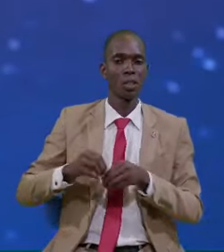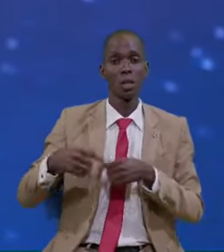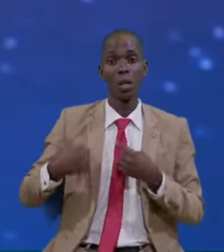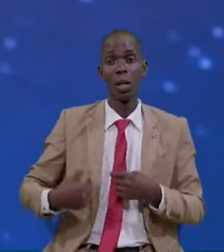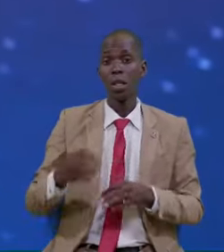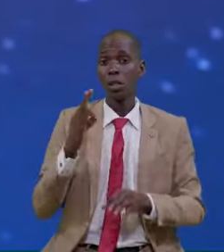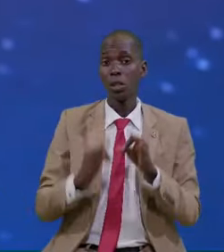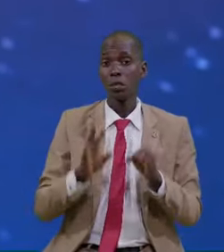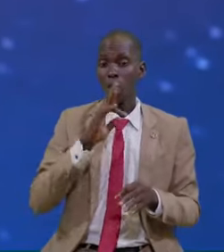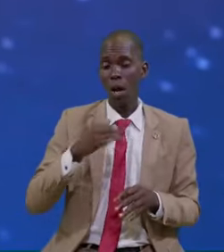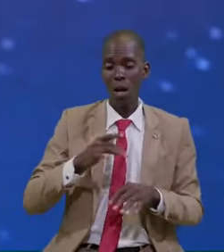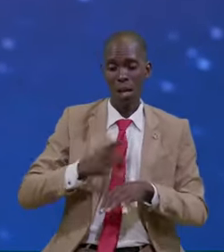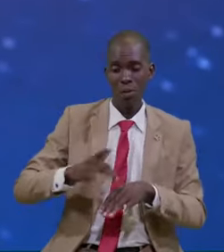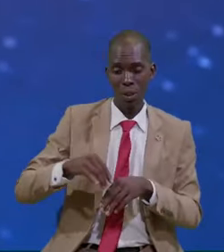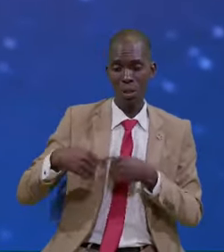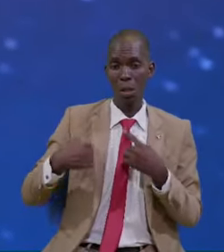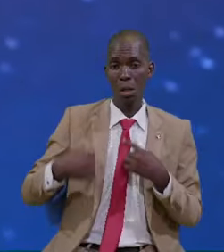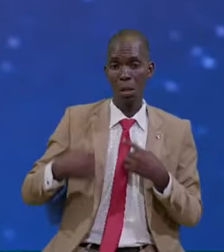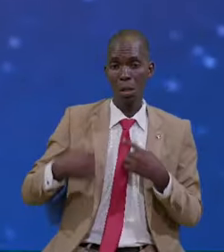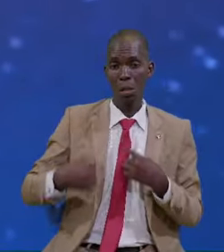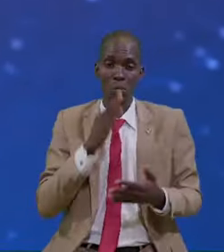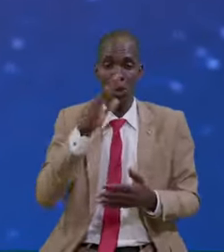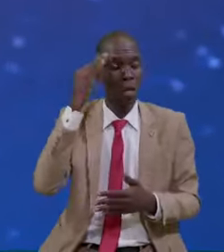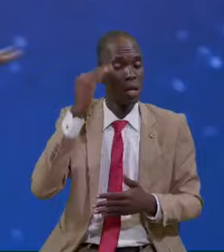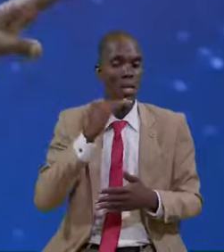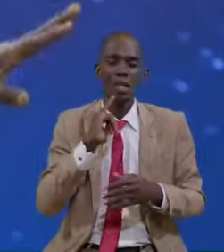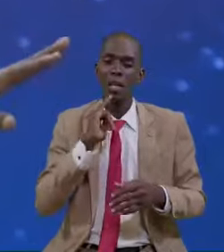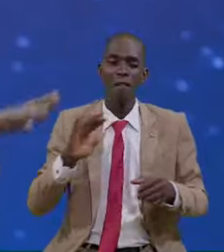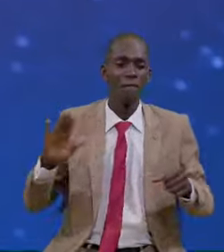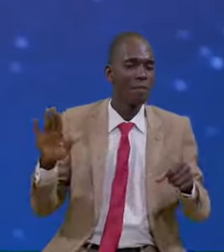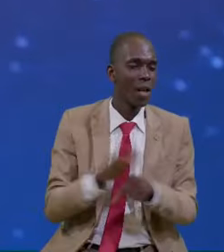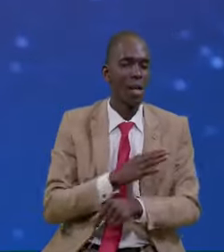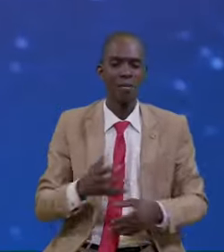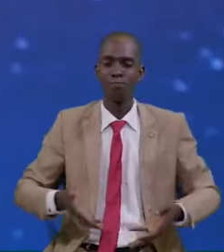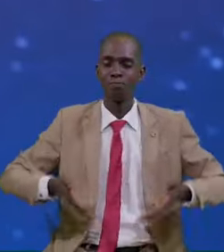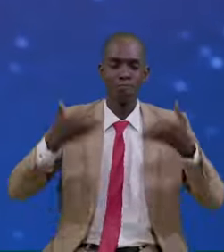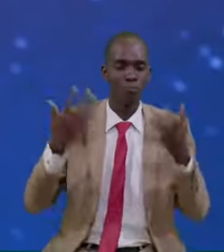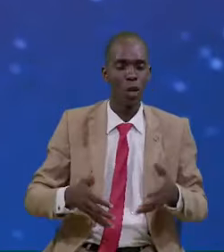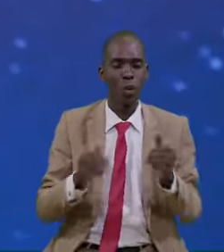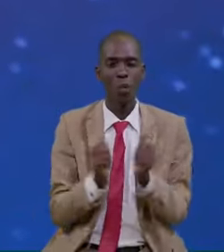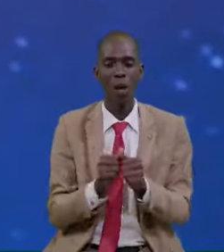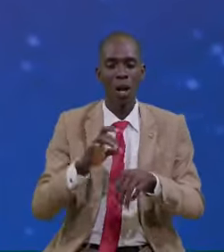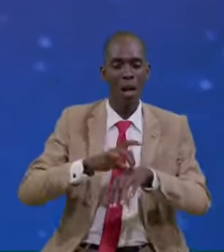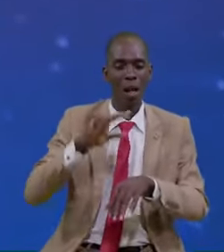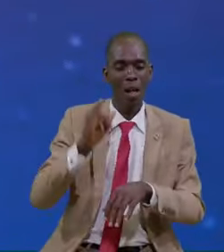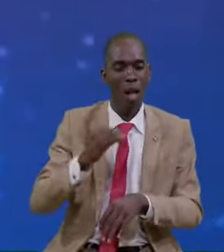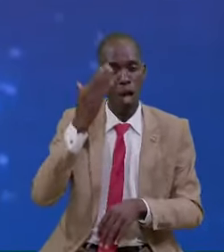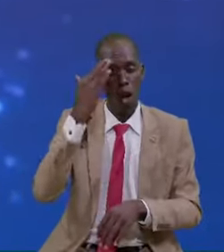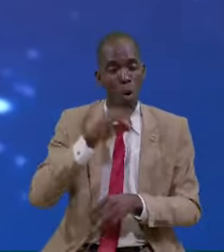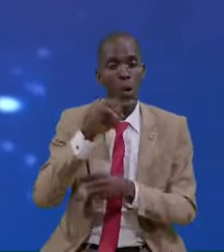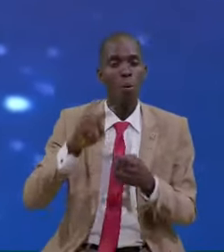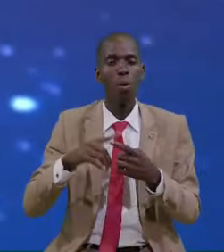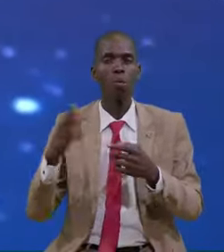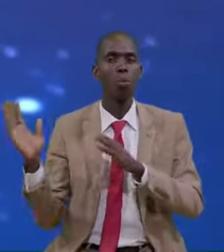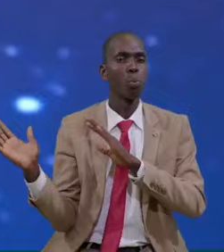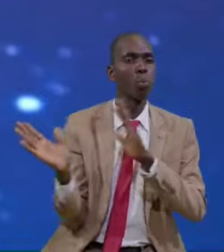heart, although the head is heavy, loaded with earthly knowledge, when the wind of this world blows,